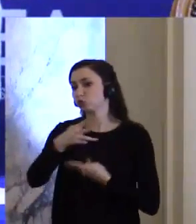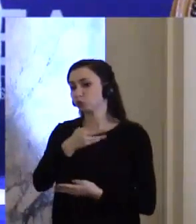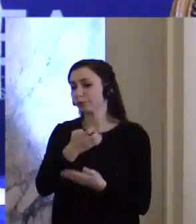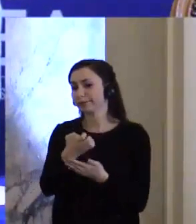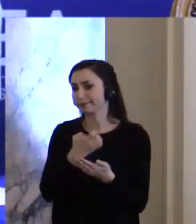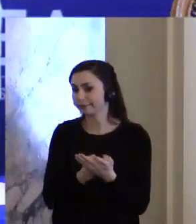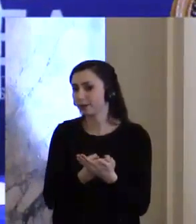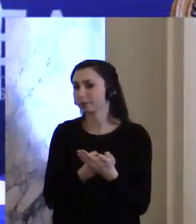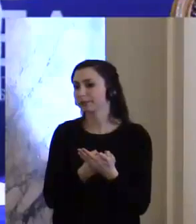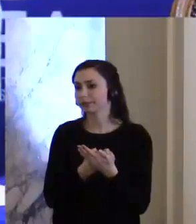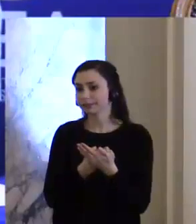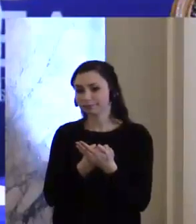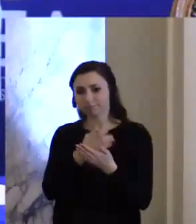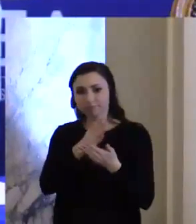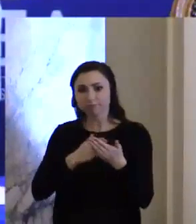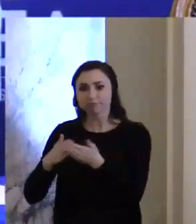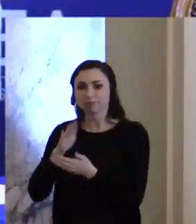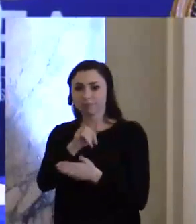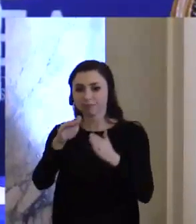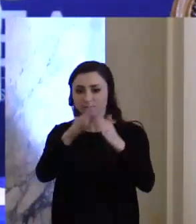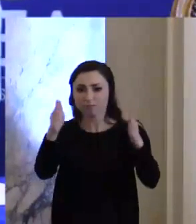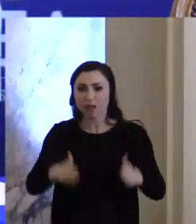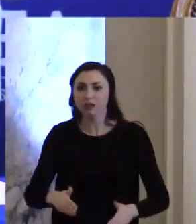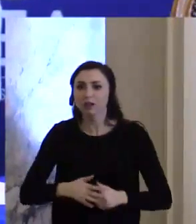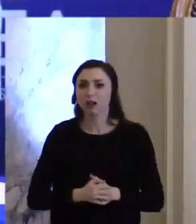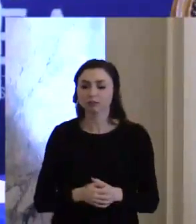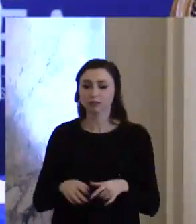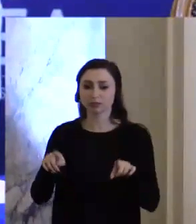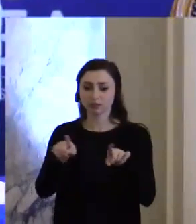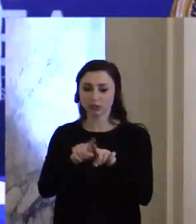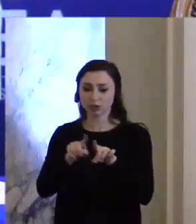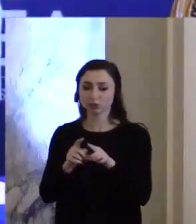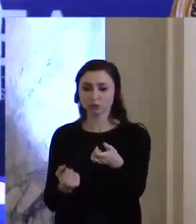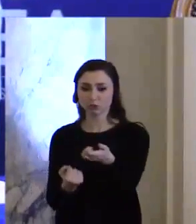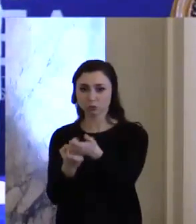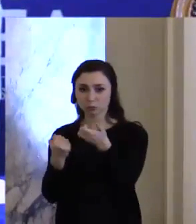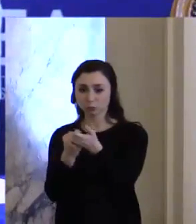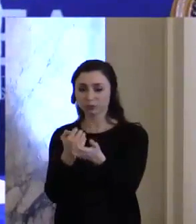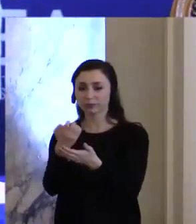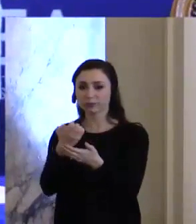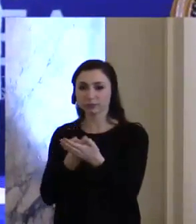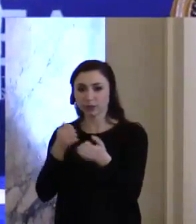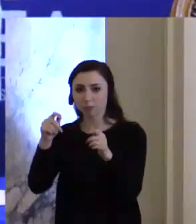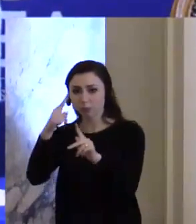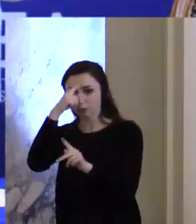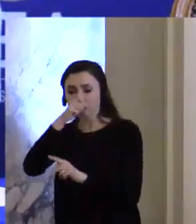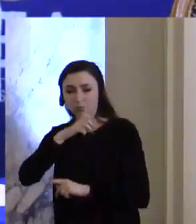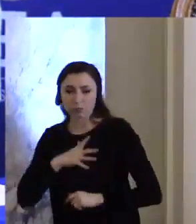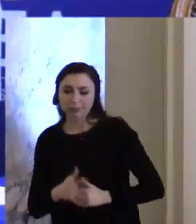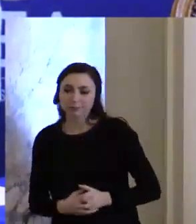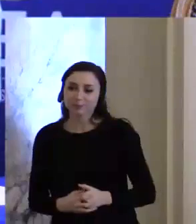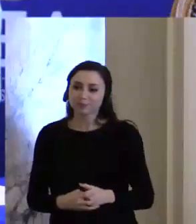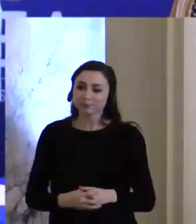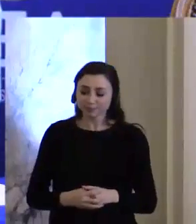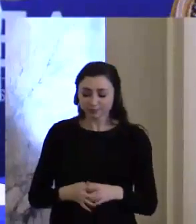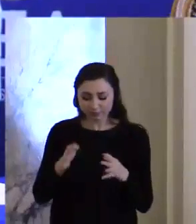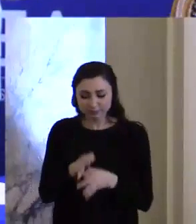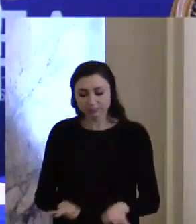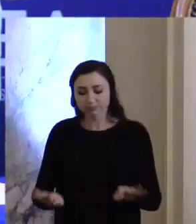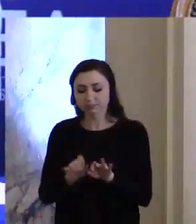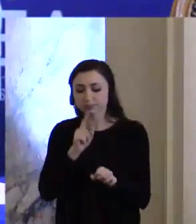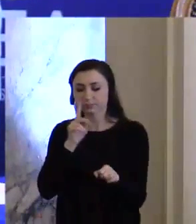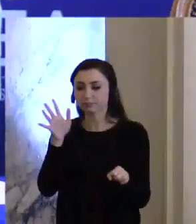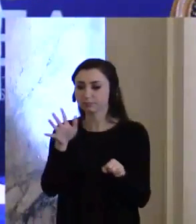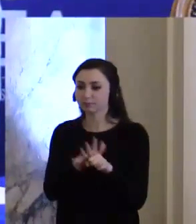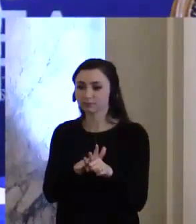and prioritizes the generation of economic opportunities for women. While it is important to ensure that